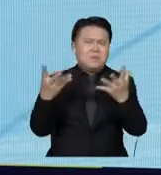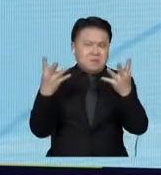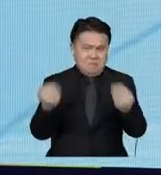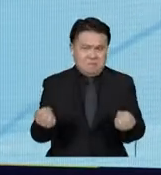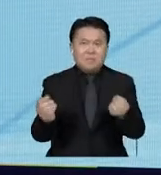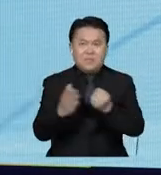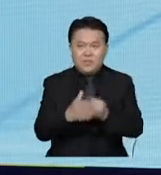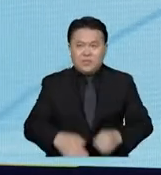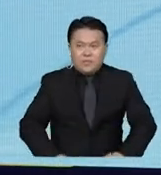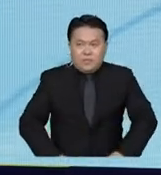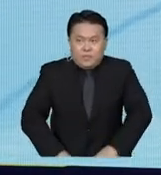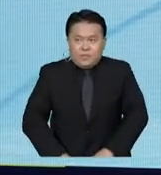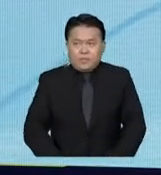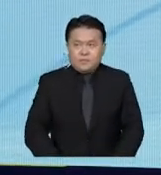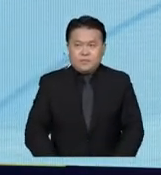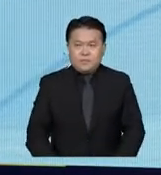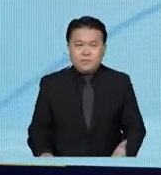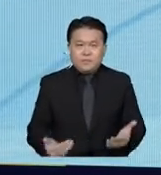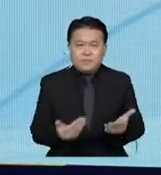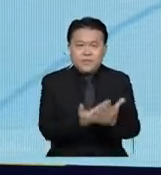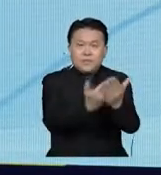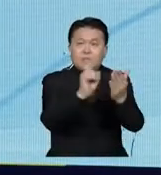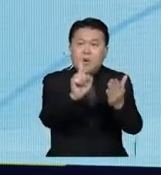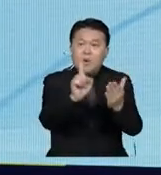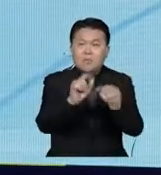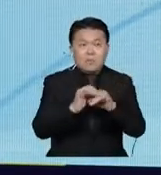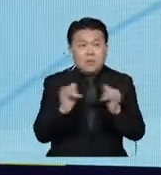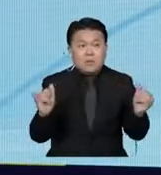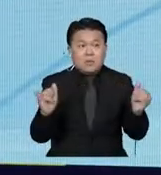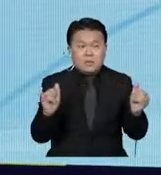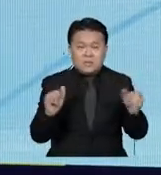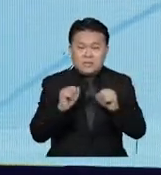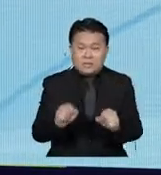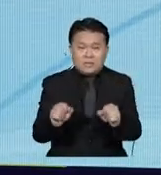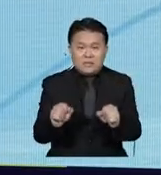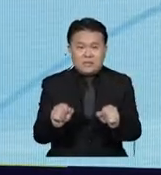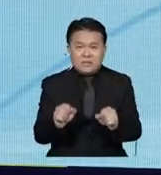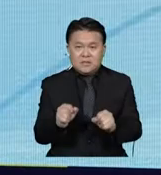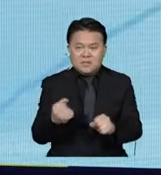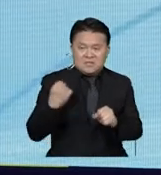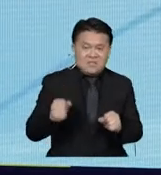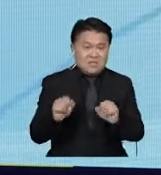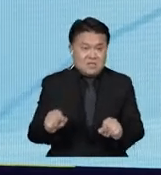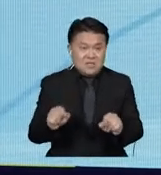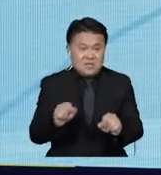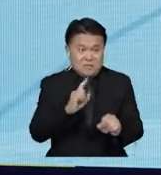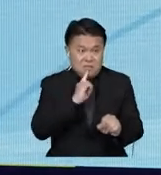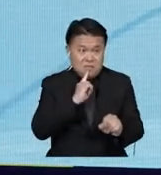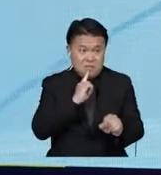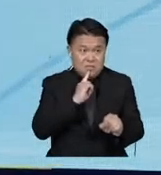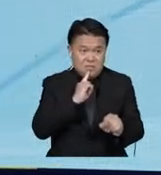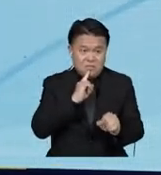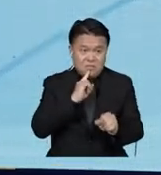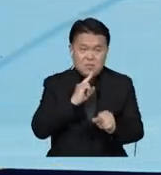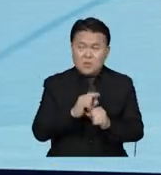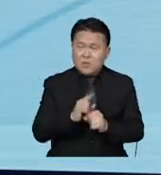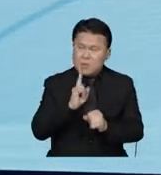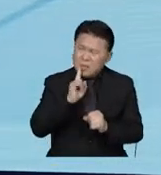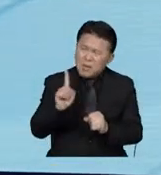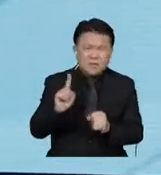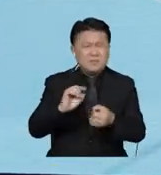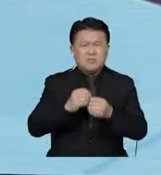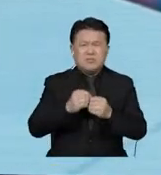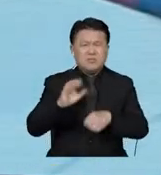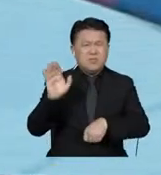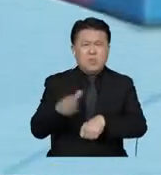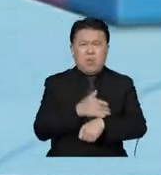they think of survival of the fittest. This phrase has been misconstrued for political purposes to mean that the biggest,